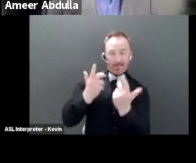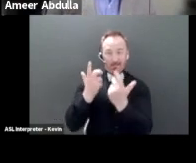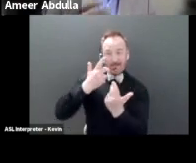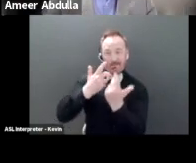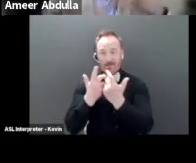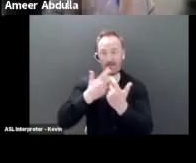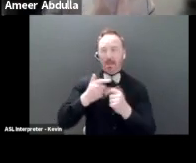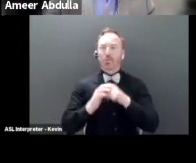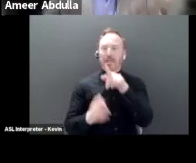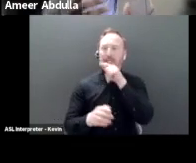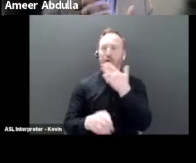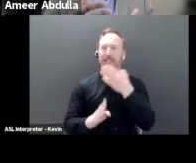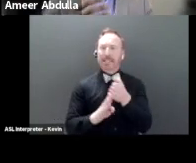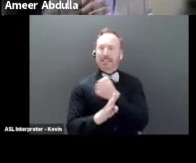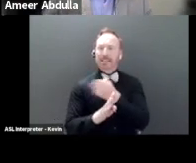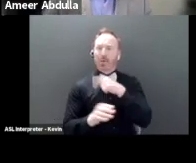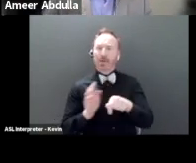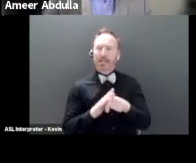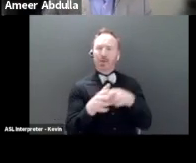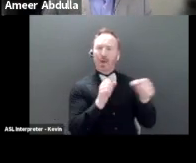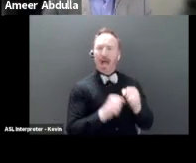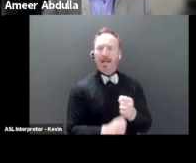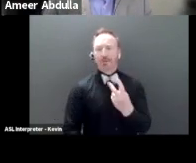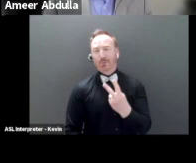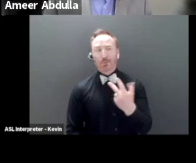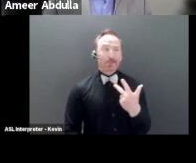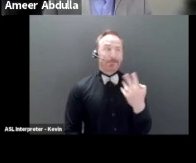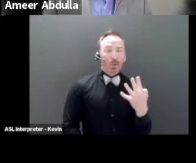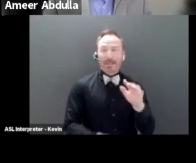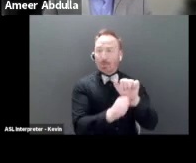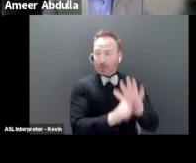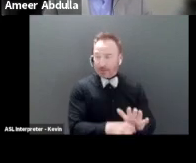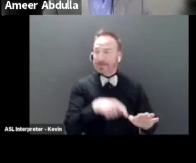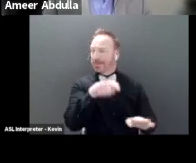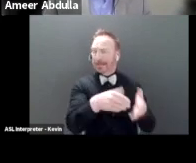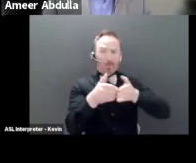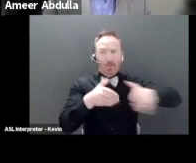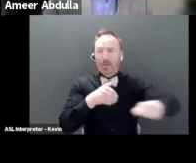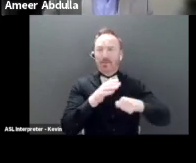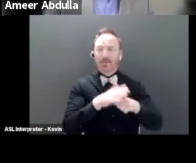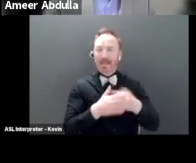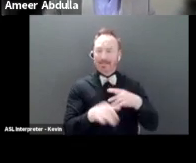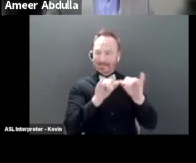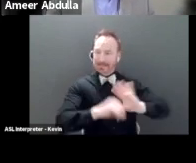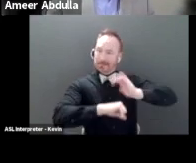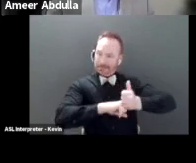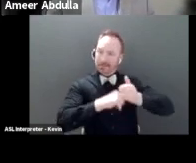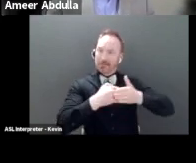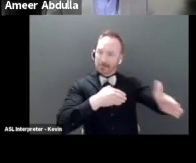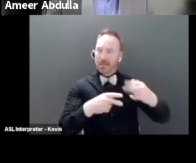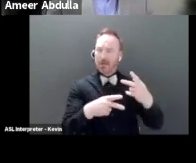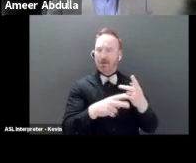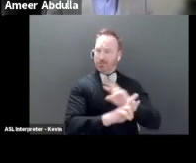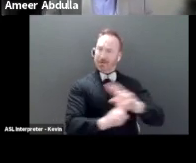4 employees where you have to do all these things on a very regular basis. So it's always good to work through